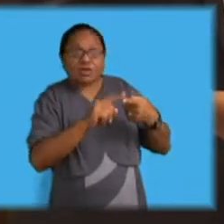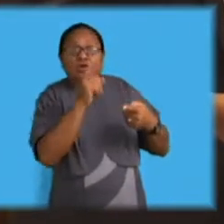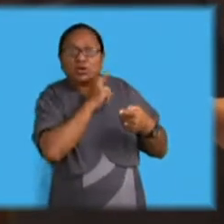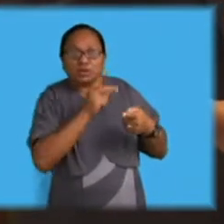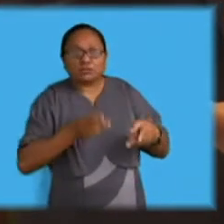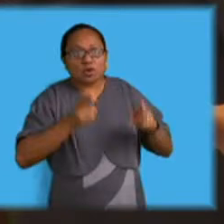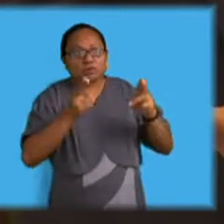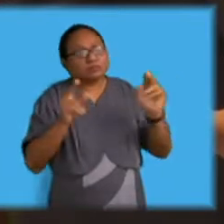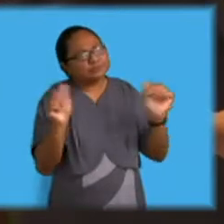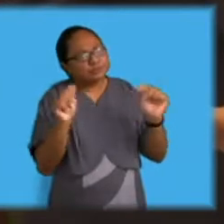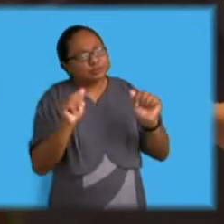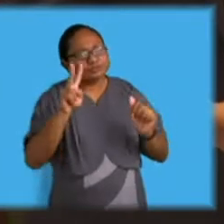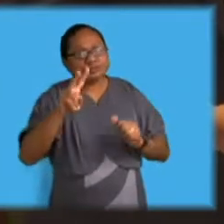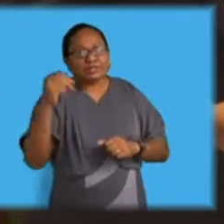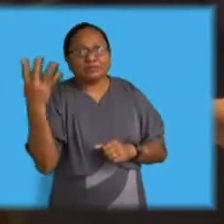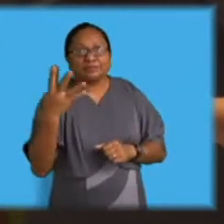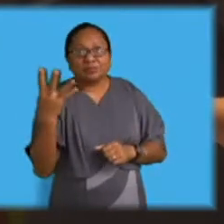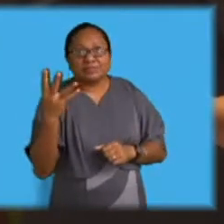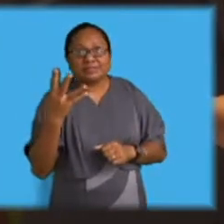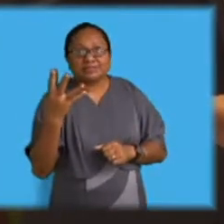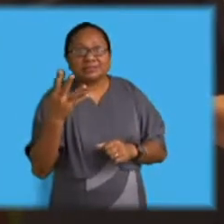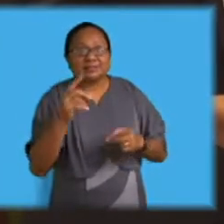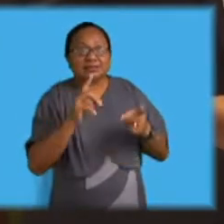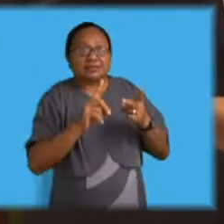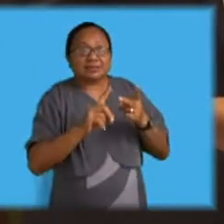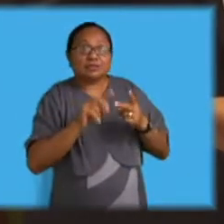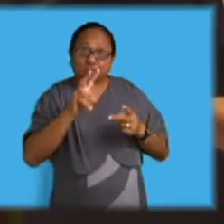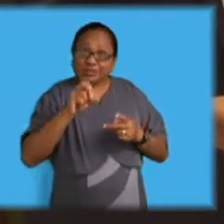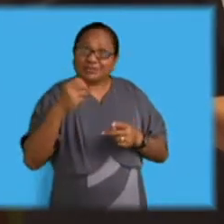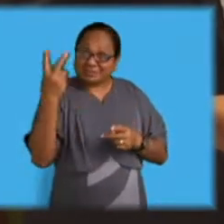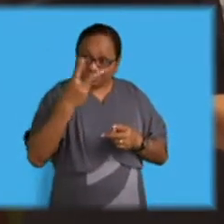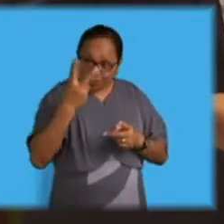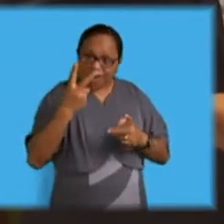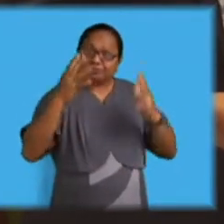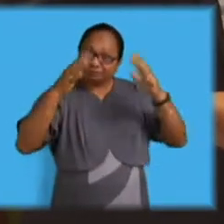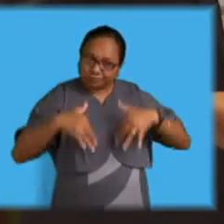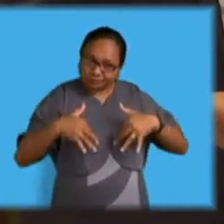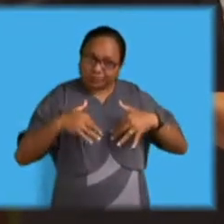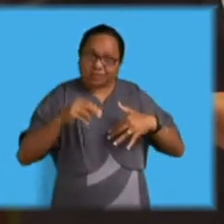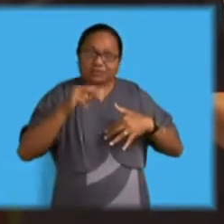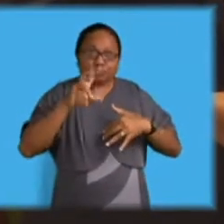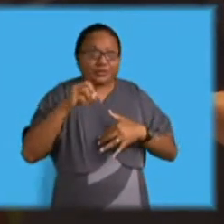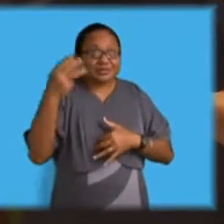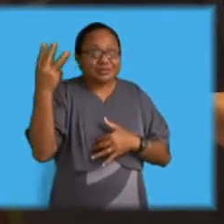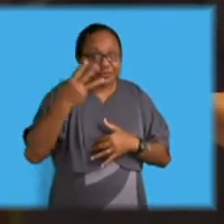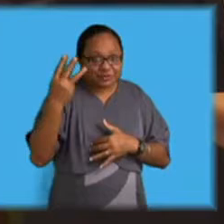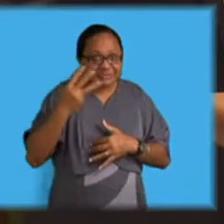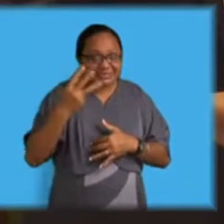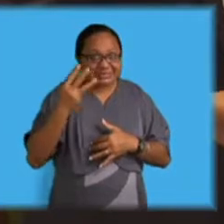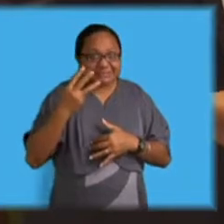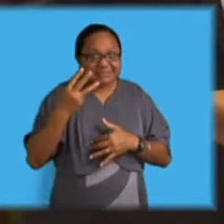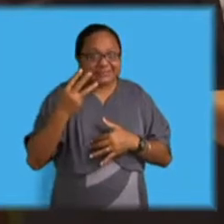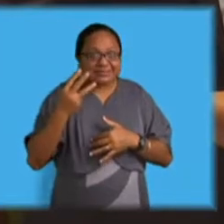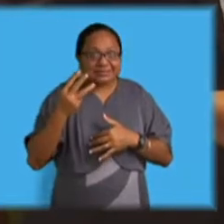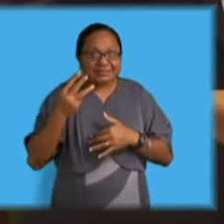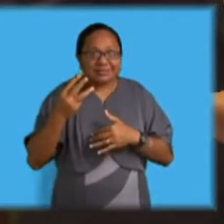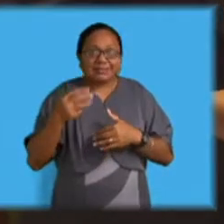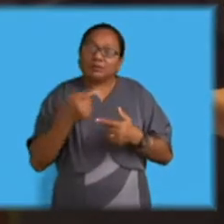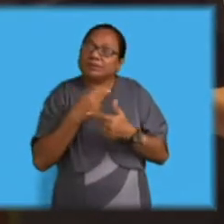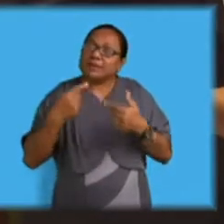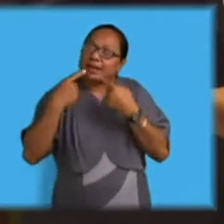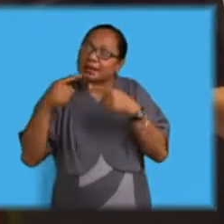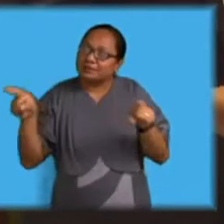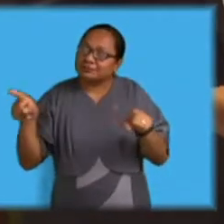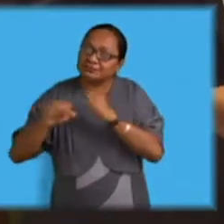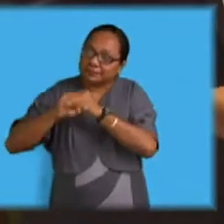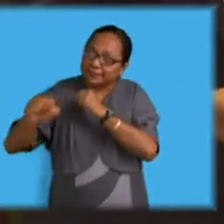constructed and completed in 2014. So 2012 it was burnt down. 2013 the tender was given out and